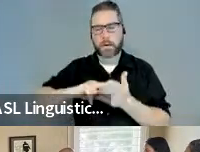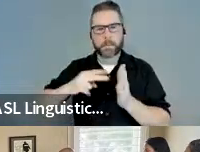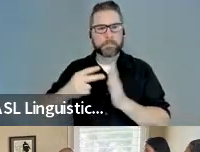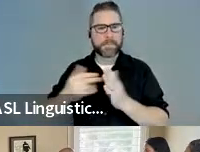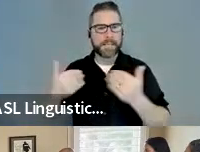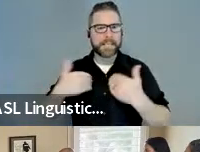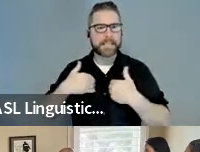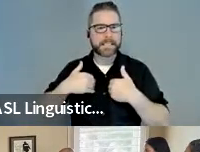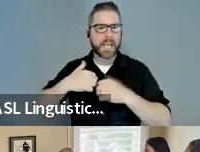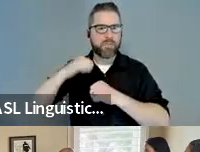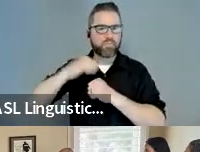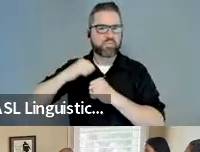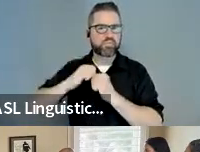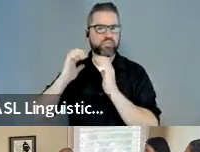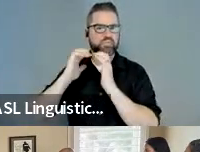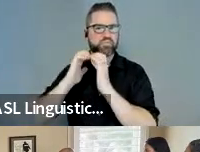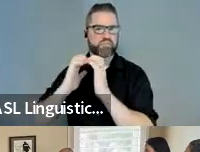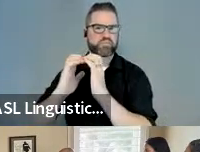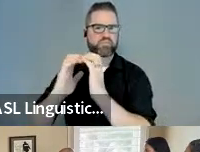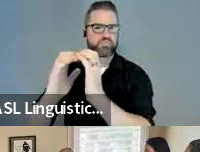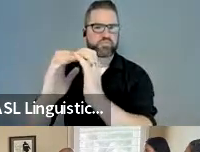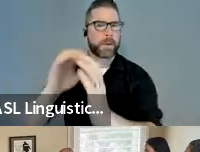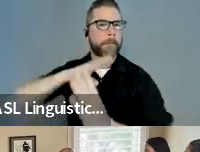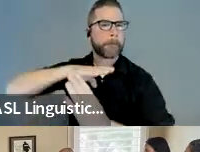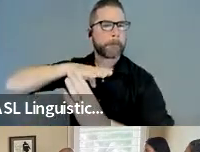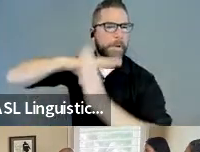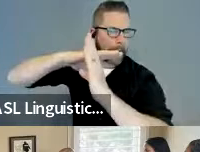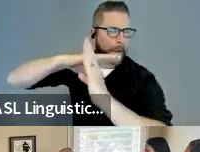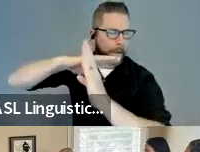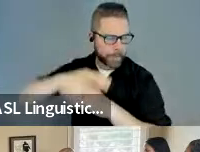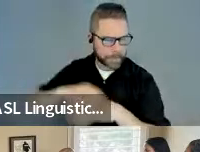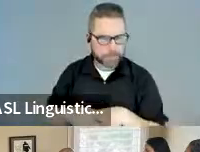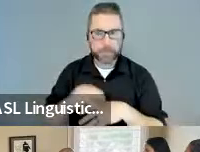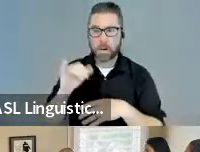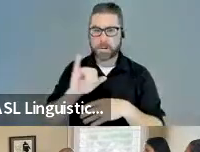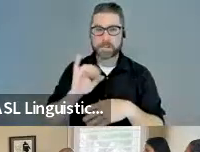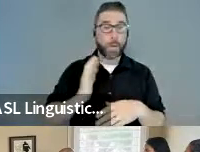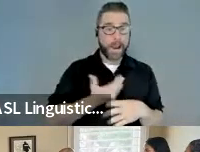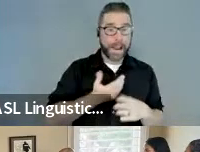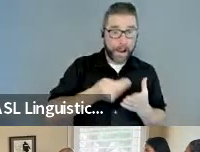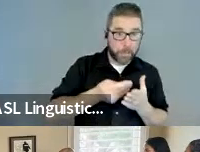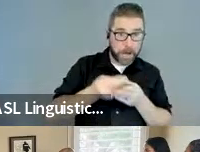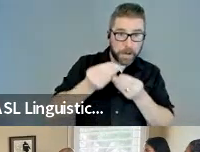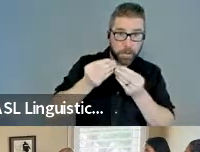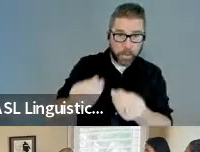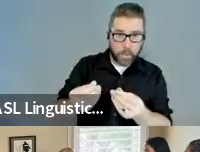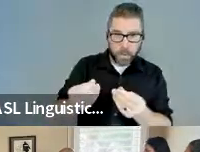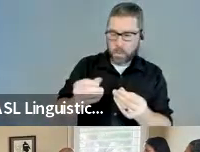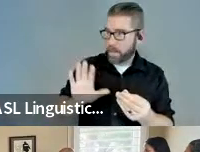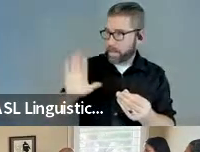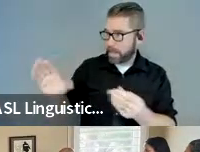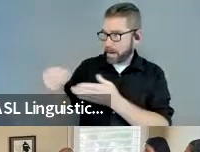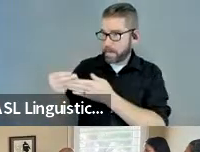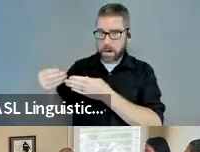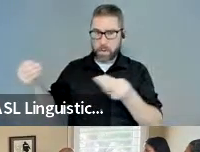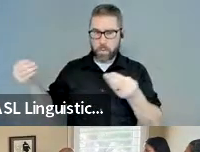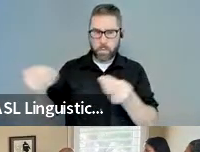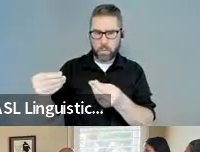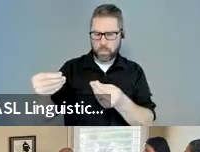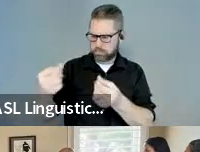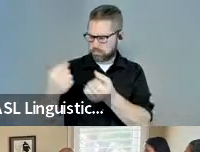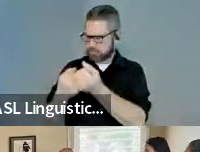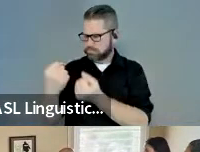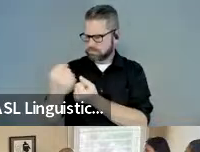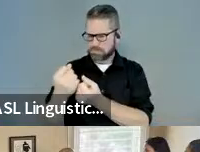then finally, there was a question about how the CERT funds would be leveraged with city funds, which was a little bit of what we just spoke about just now. So maybe